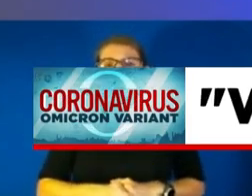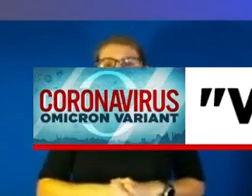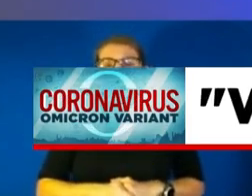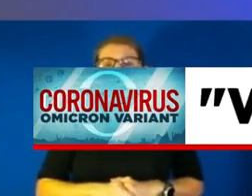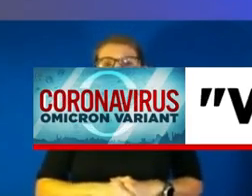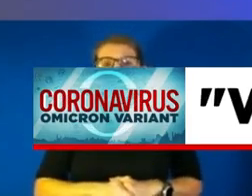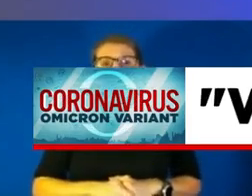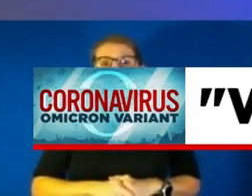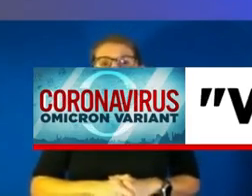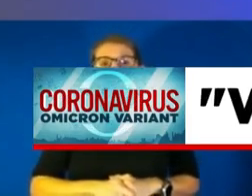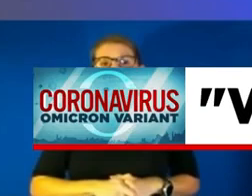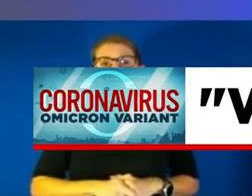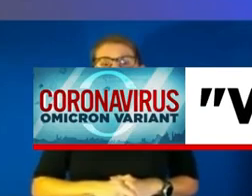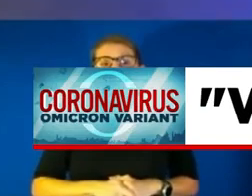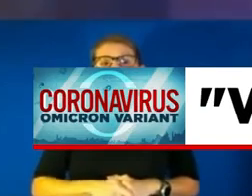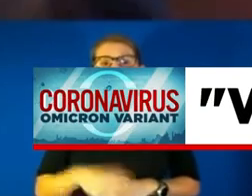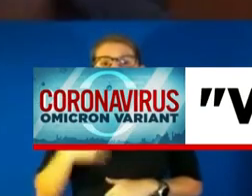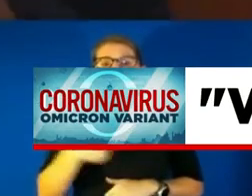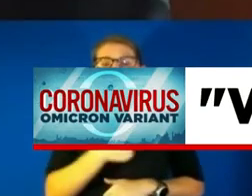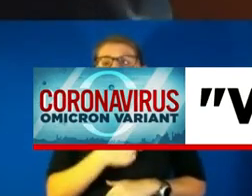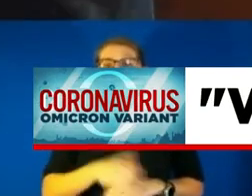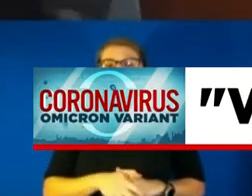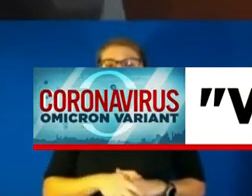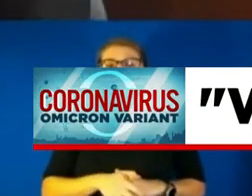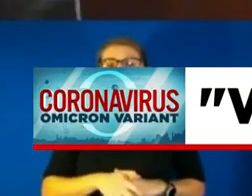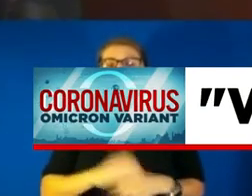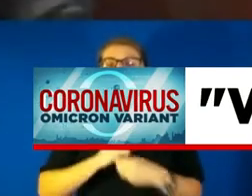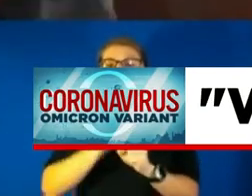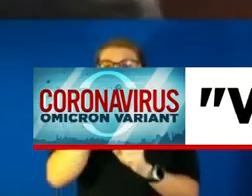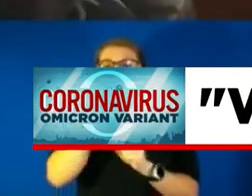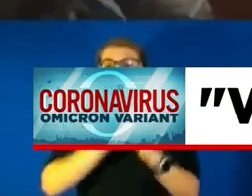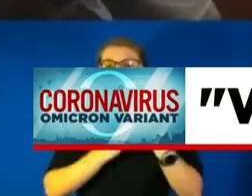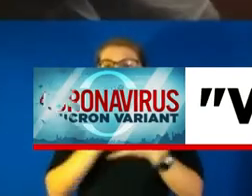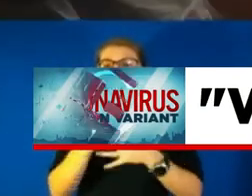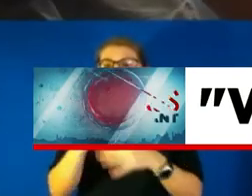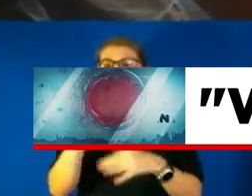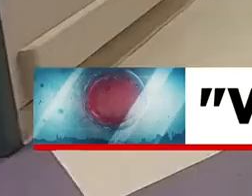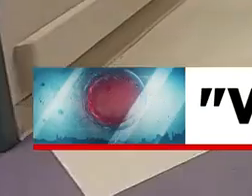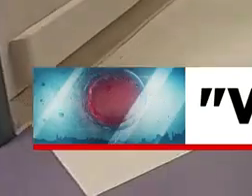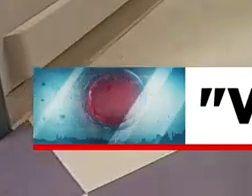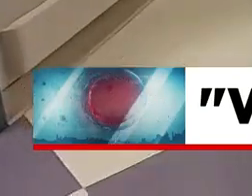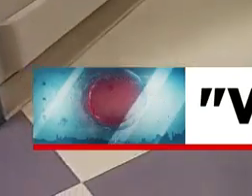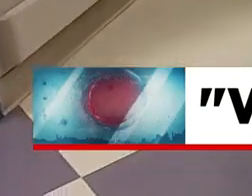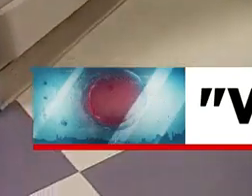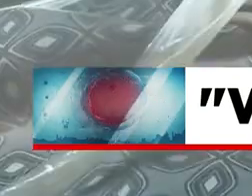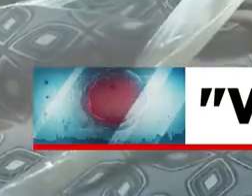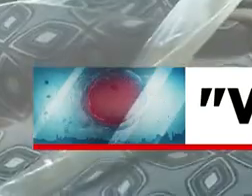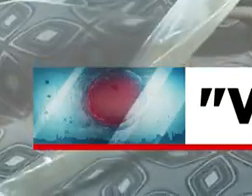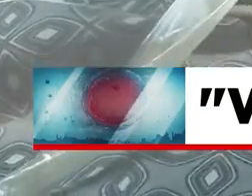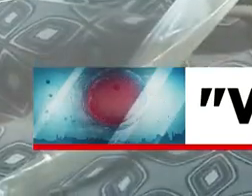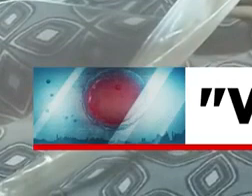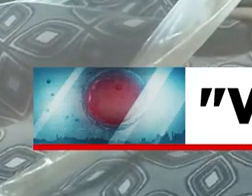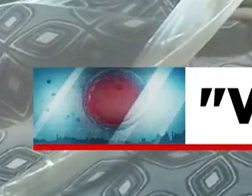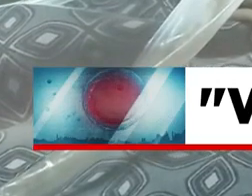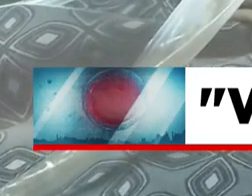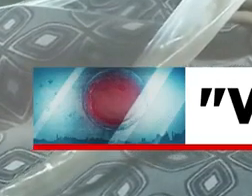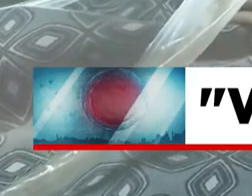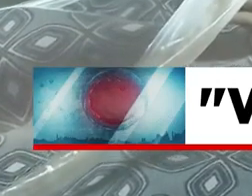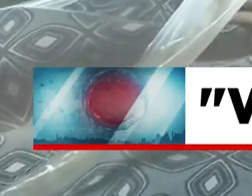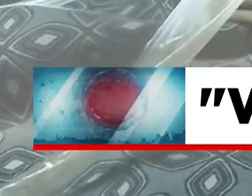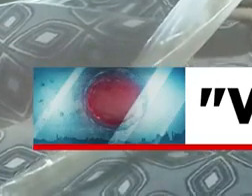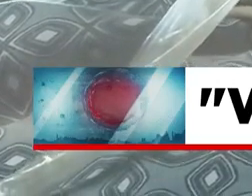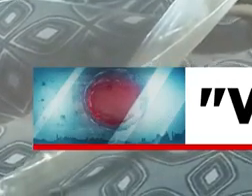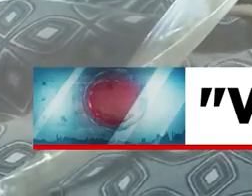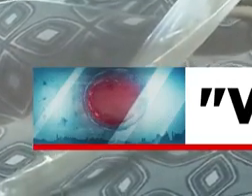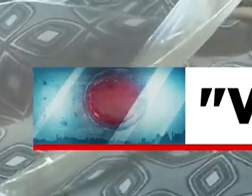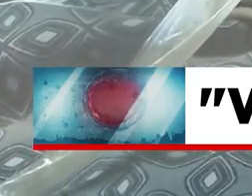you know, we're definitely making it through, but it is kind of heavy. A sentiment felt inside and outside